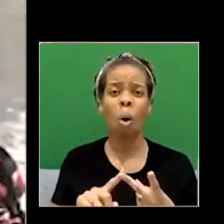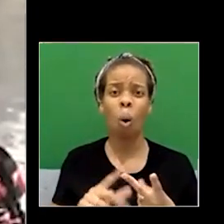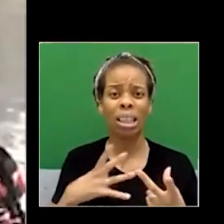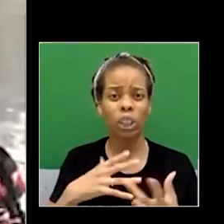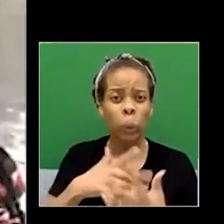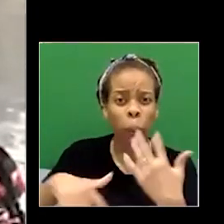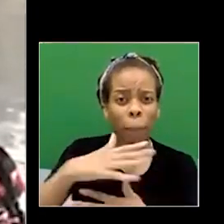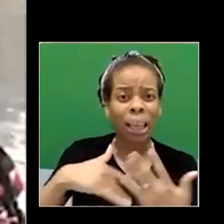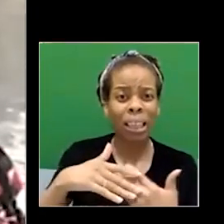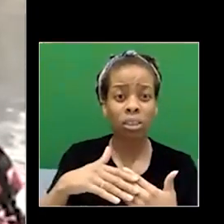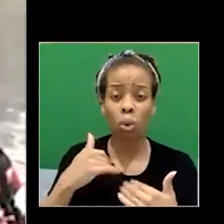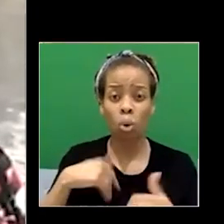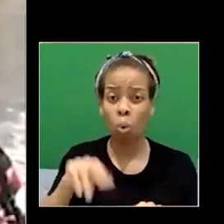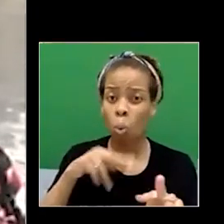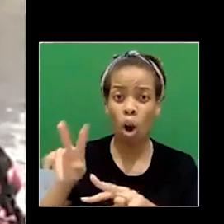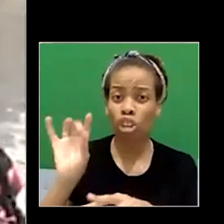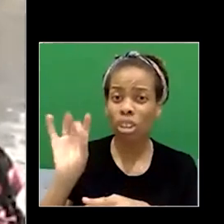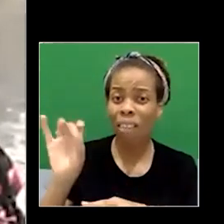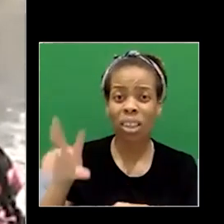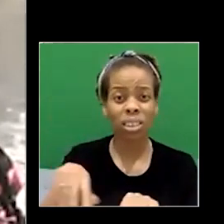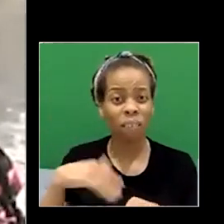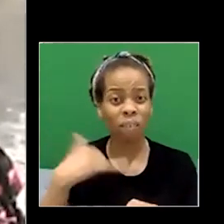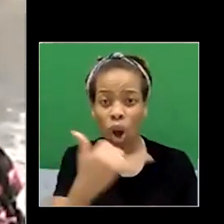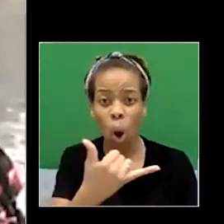like I said, watch Netflix or phone a friend.